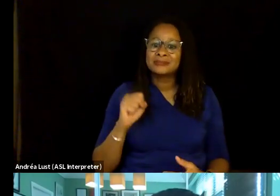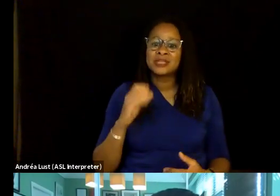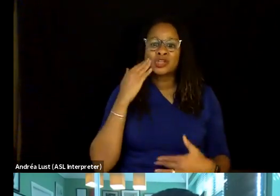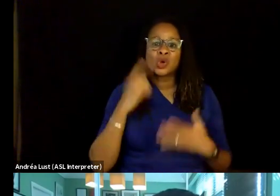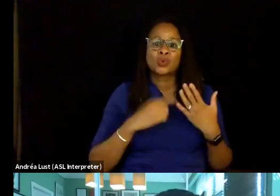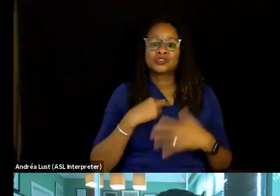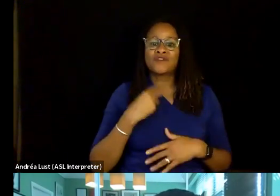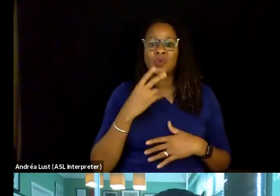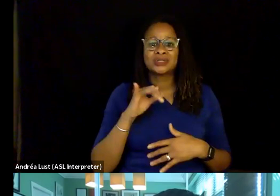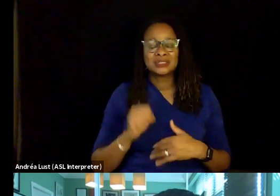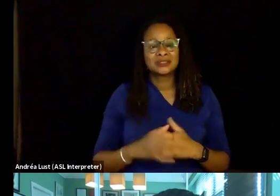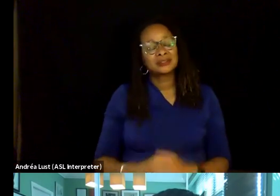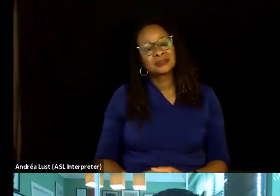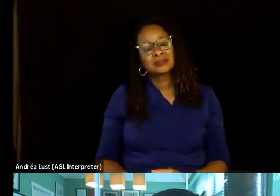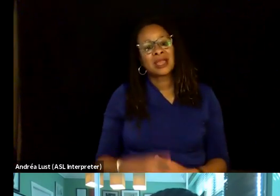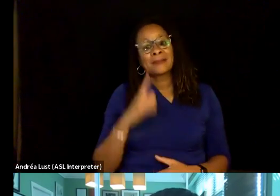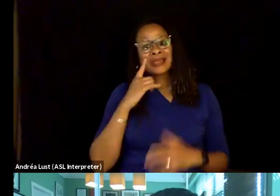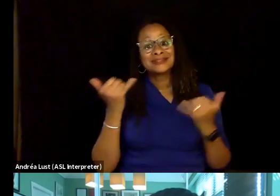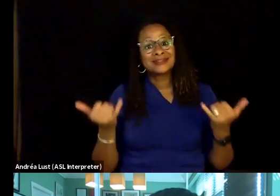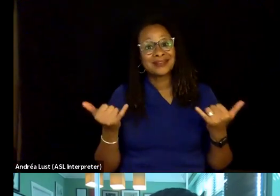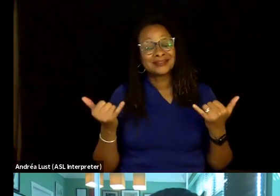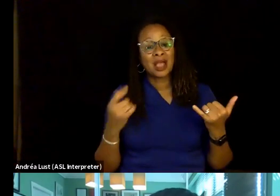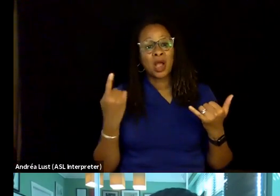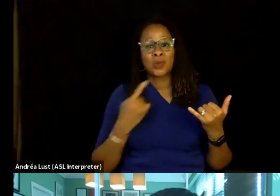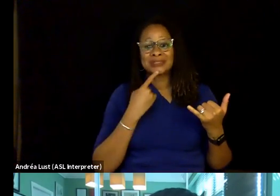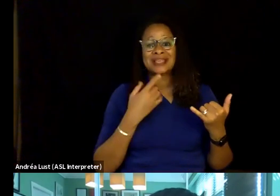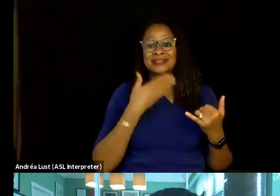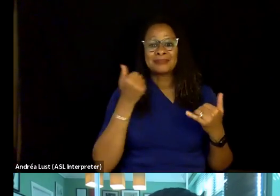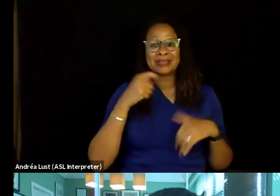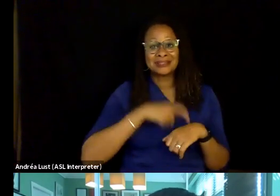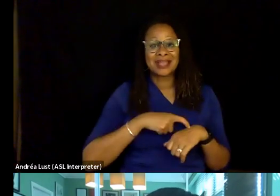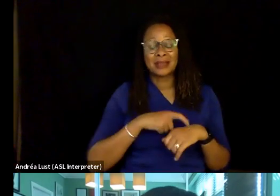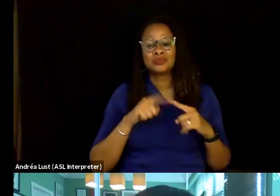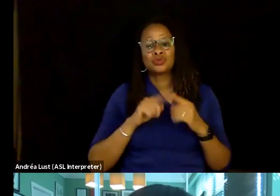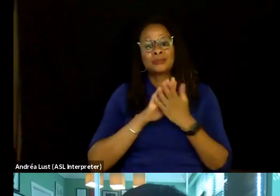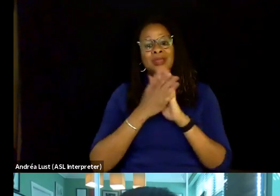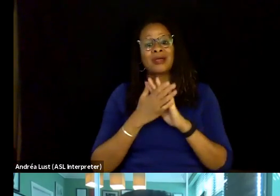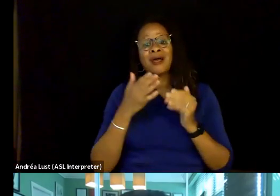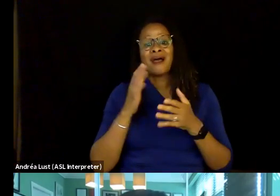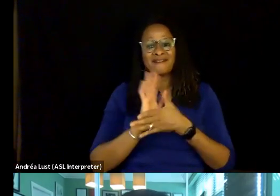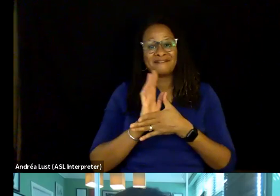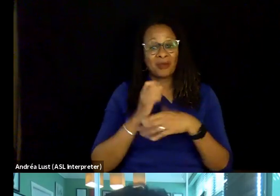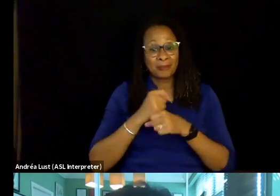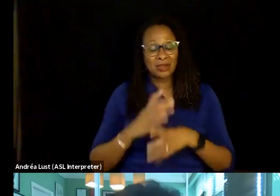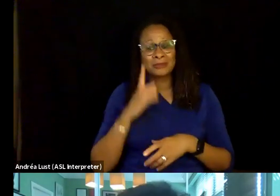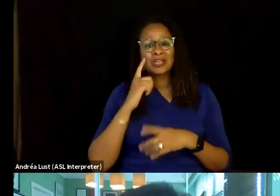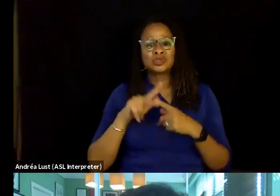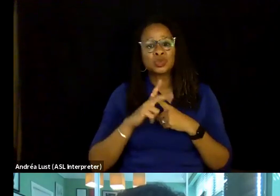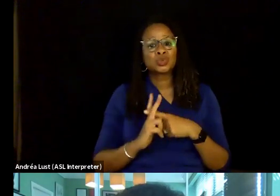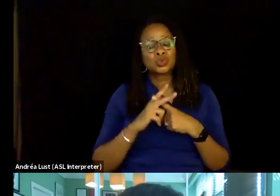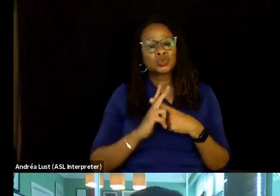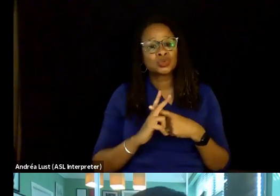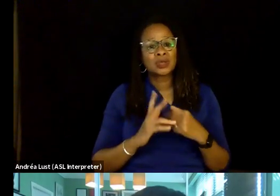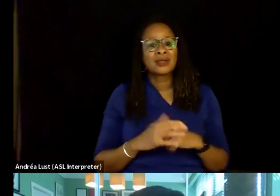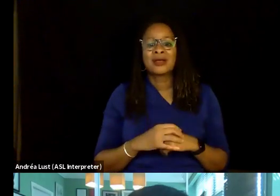voice is, right? Because right now, I always say it's the best time to be a filmmaker because the tools of